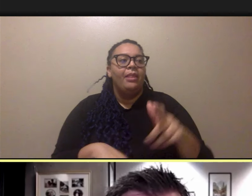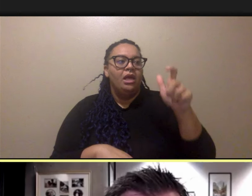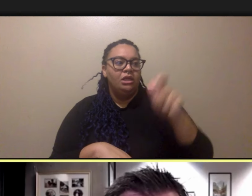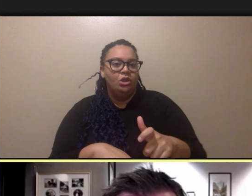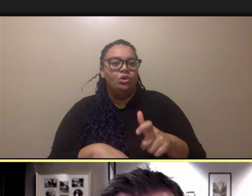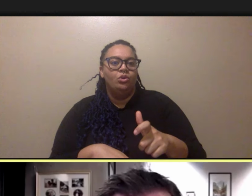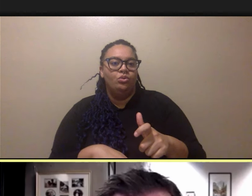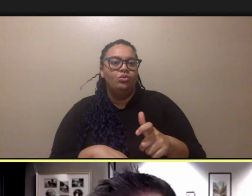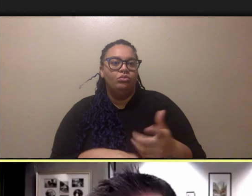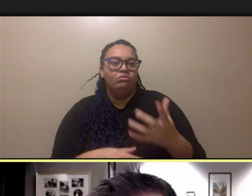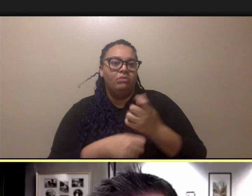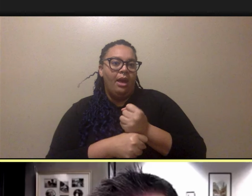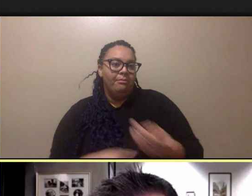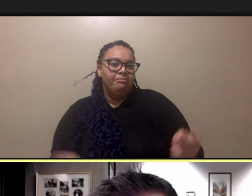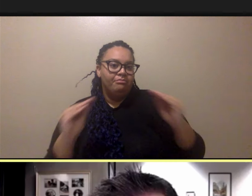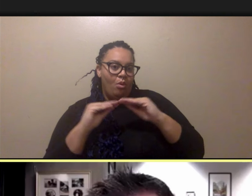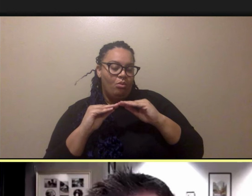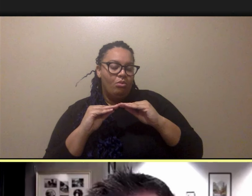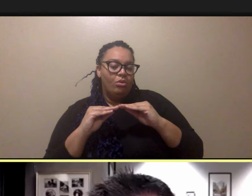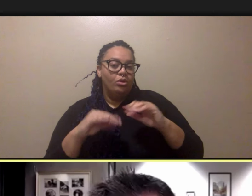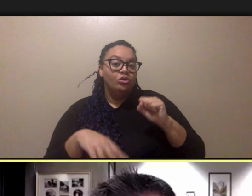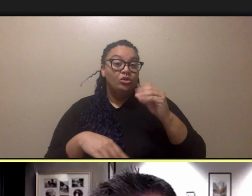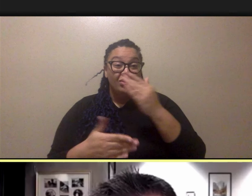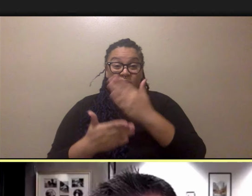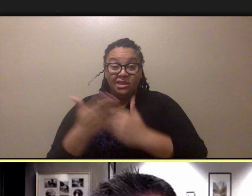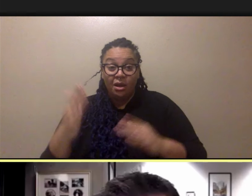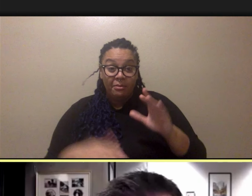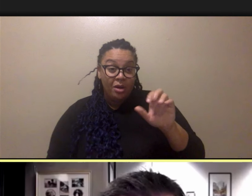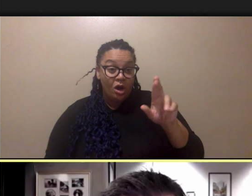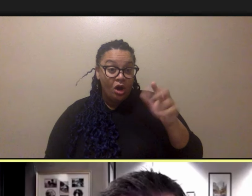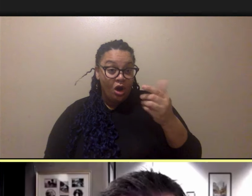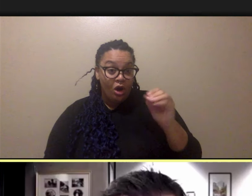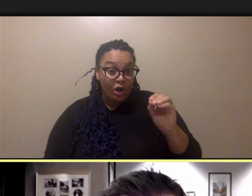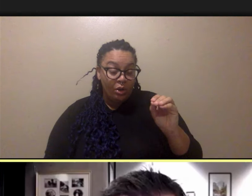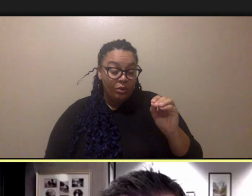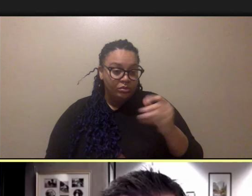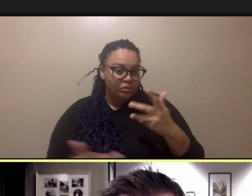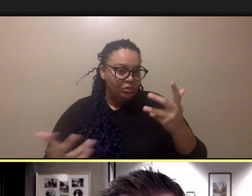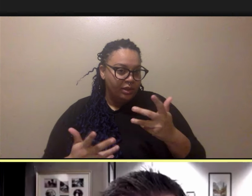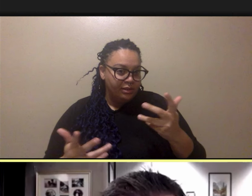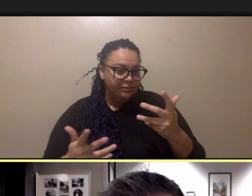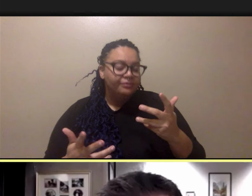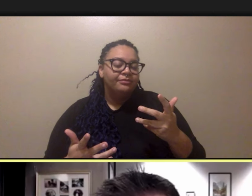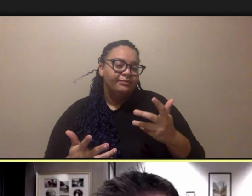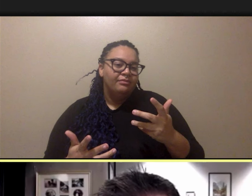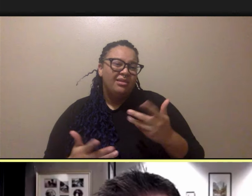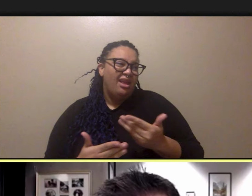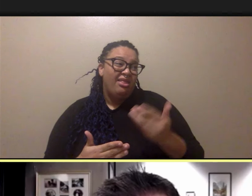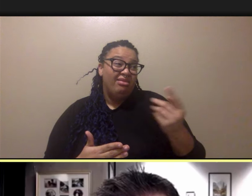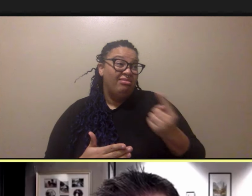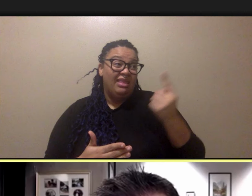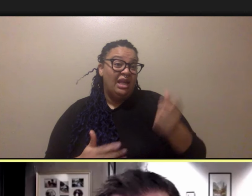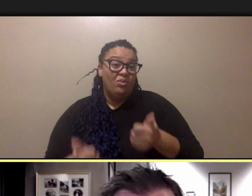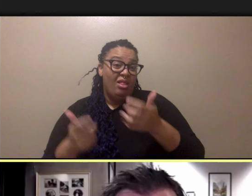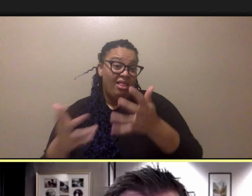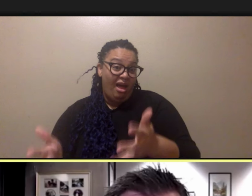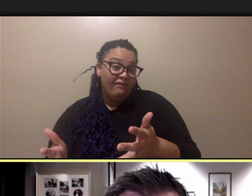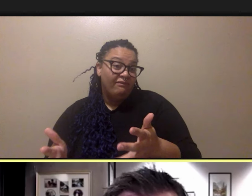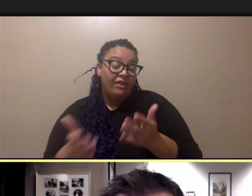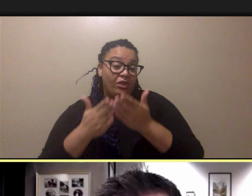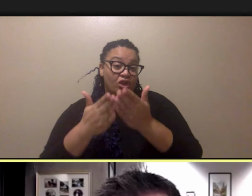provisions. So some of their cargo were some leftovers from whatever slave trading that that ship had